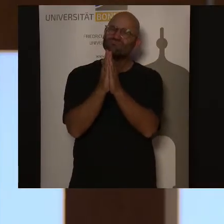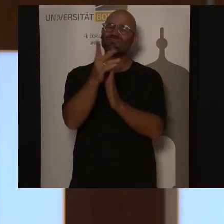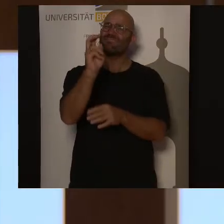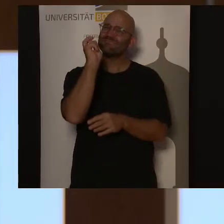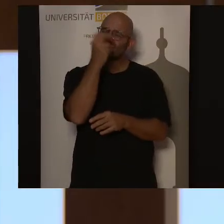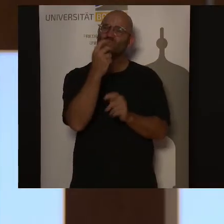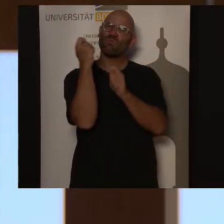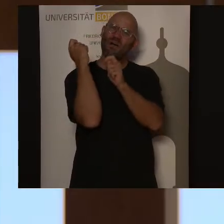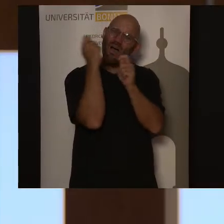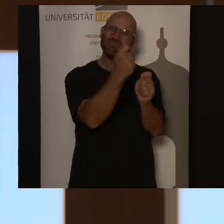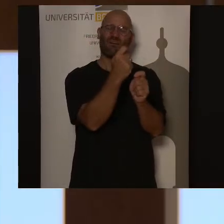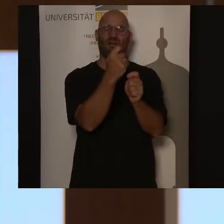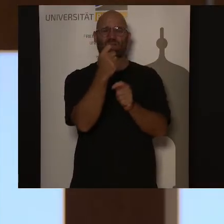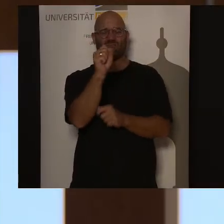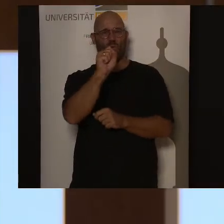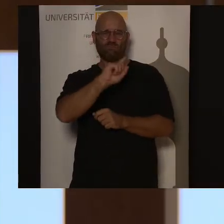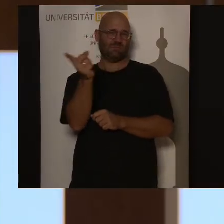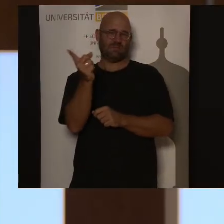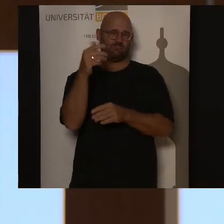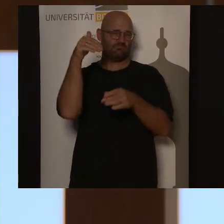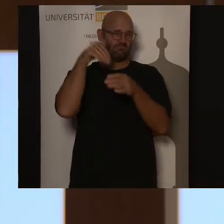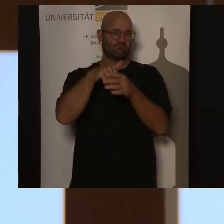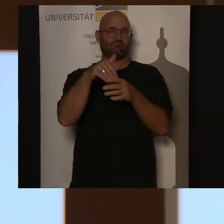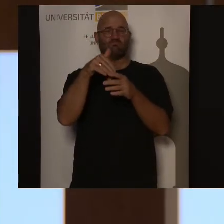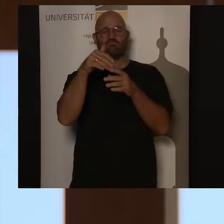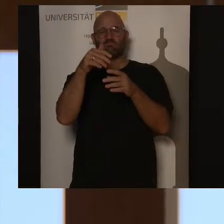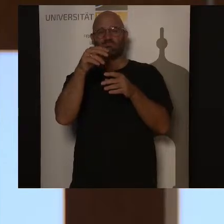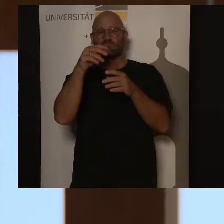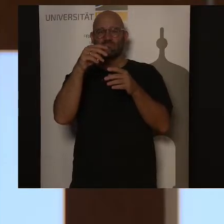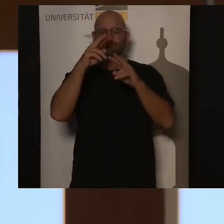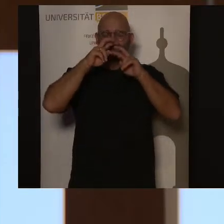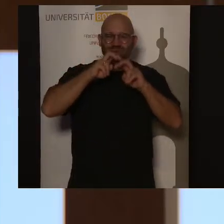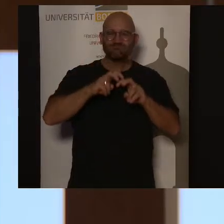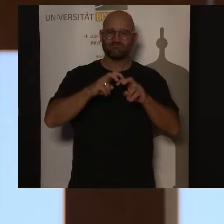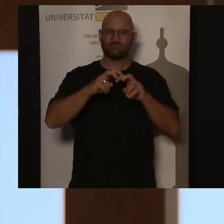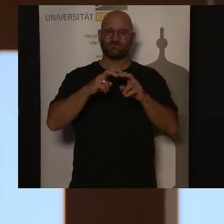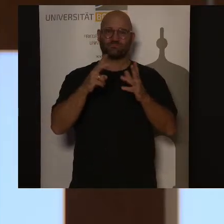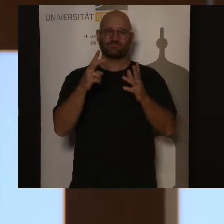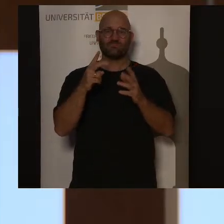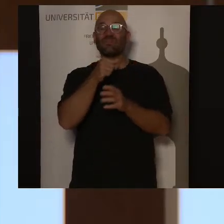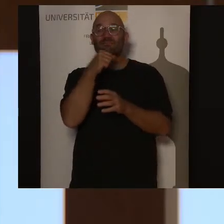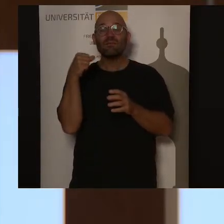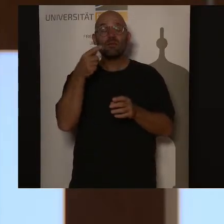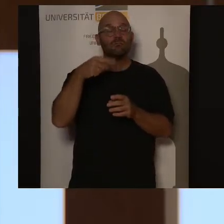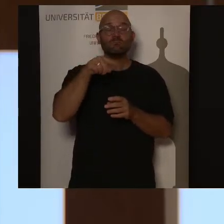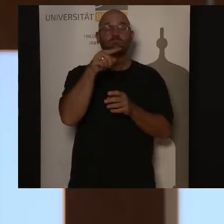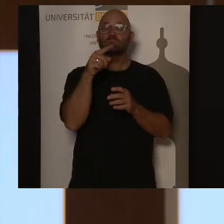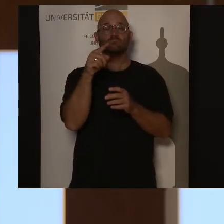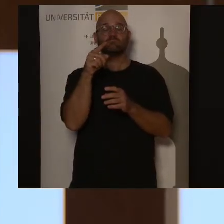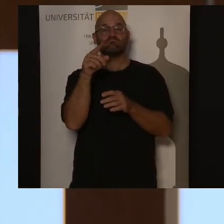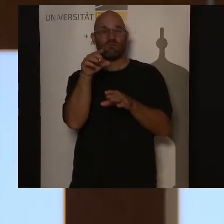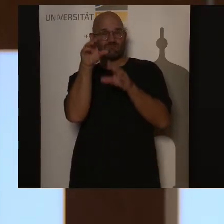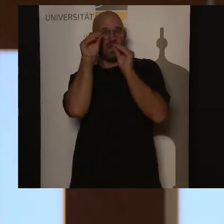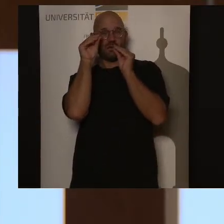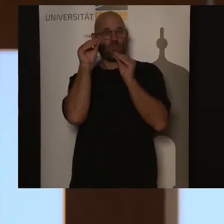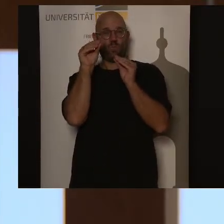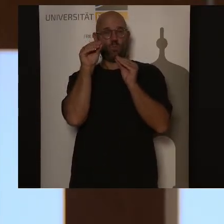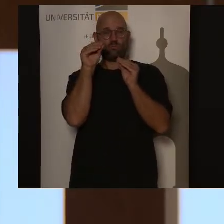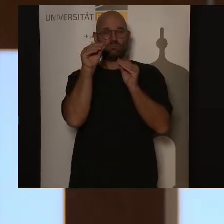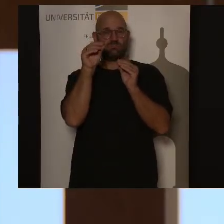So my advice would be apply for BAföG and take a look into the